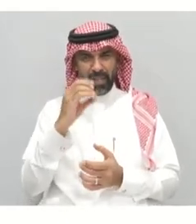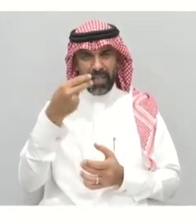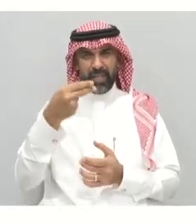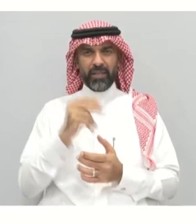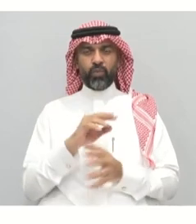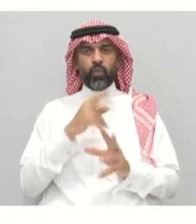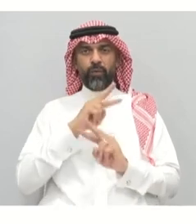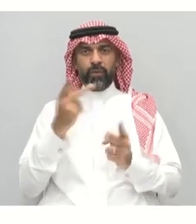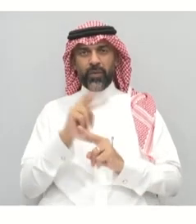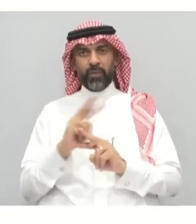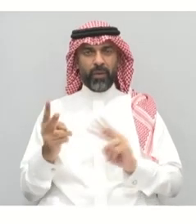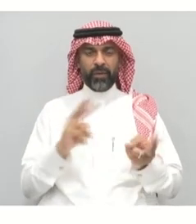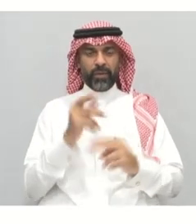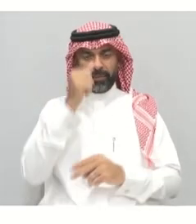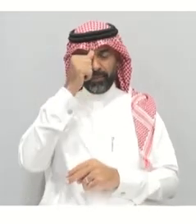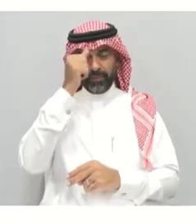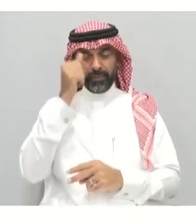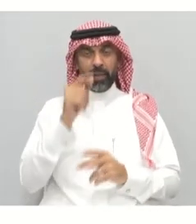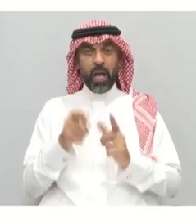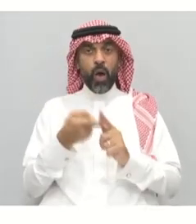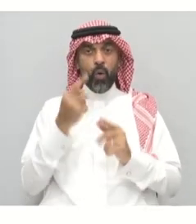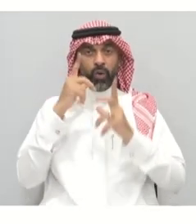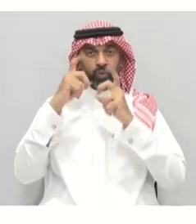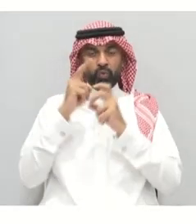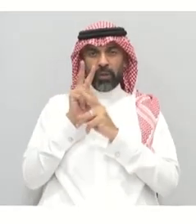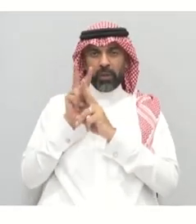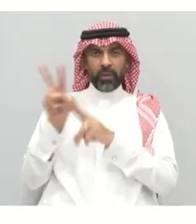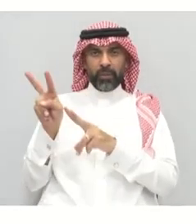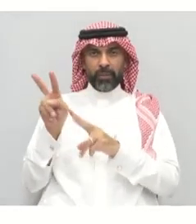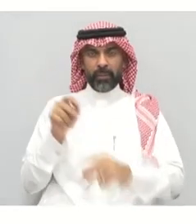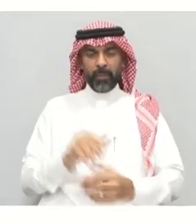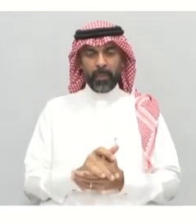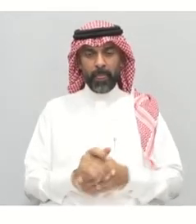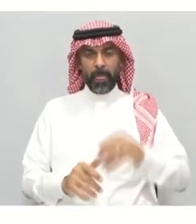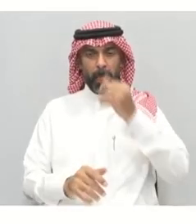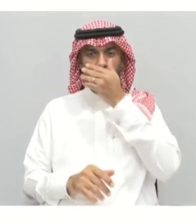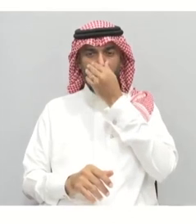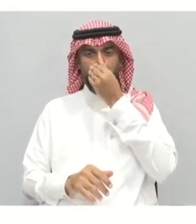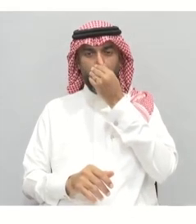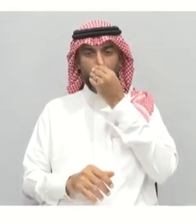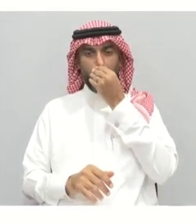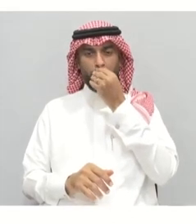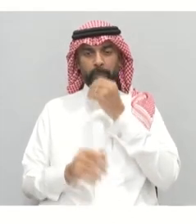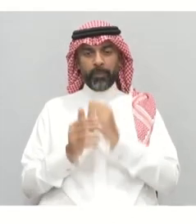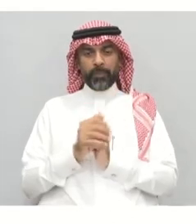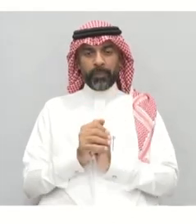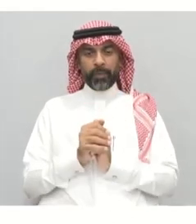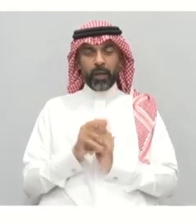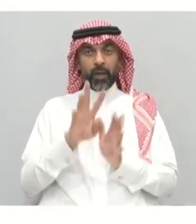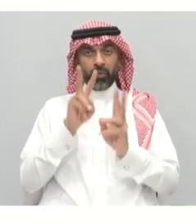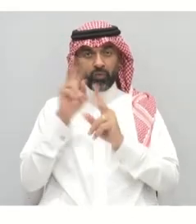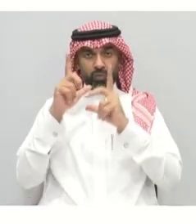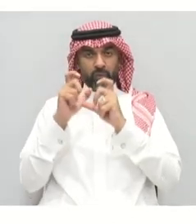I wanted to look here first. Look at this picture, my student. I wanted to look here and tell me what can you